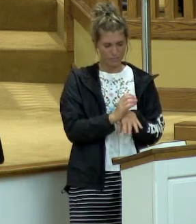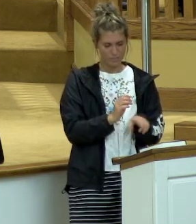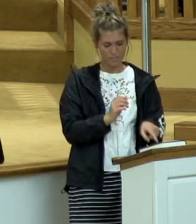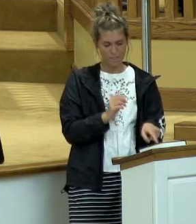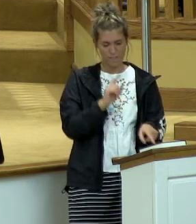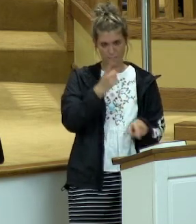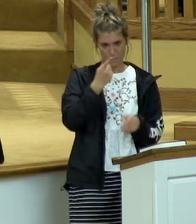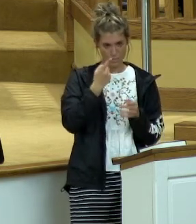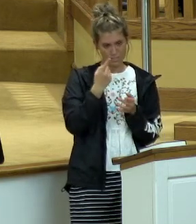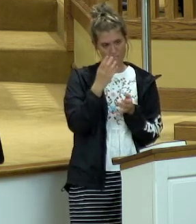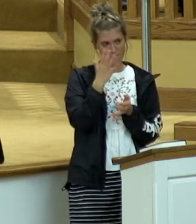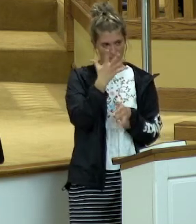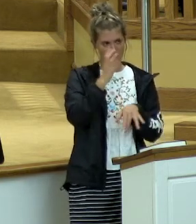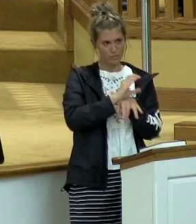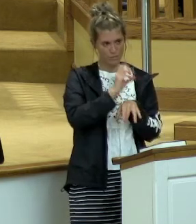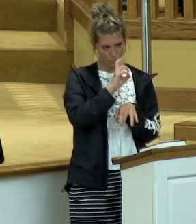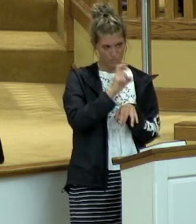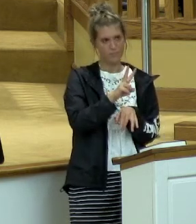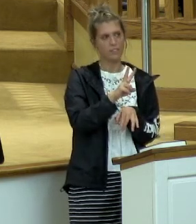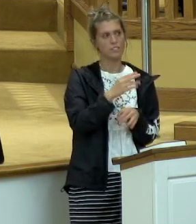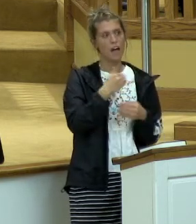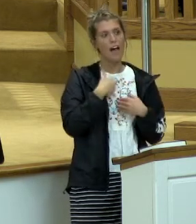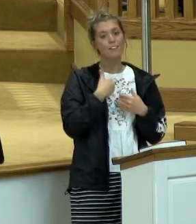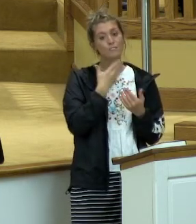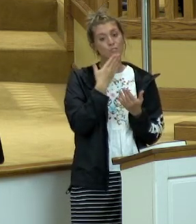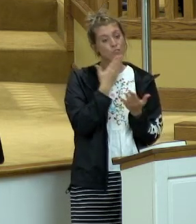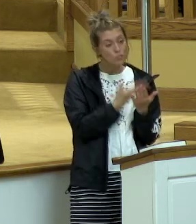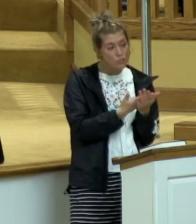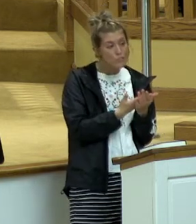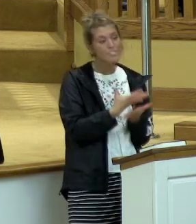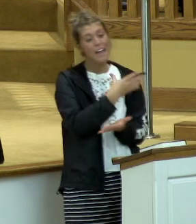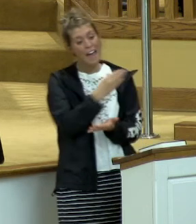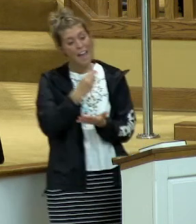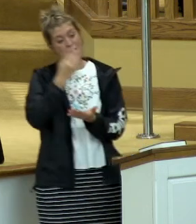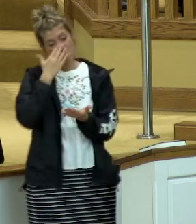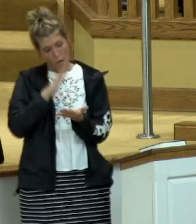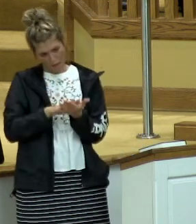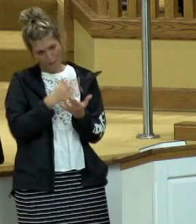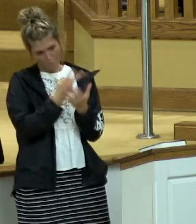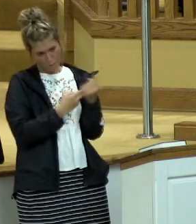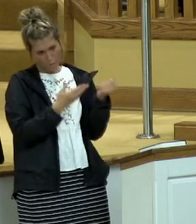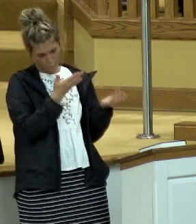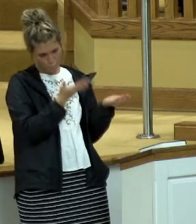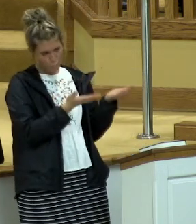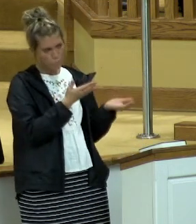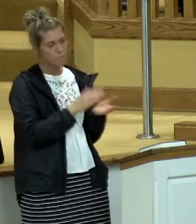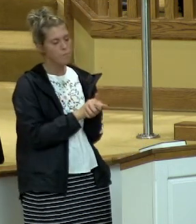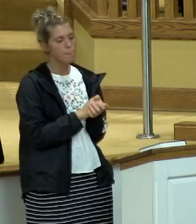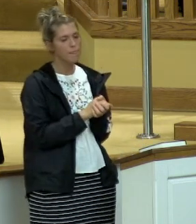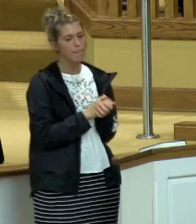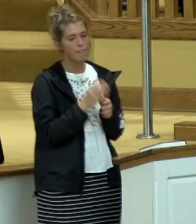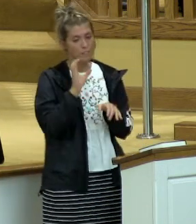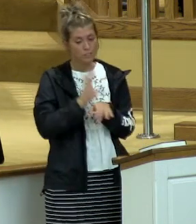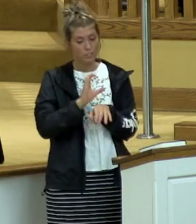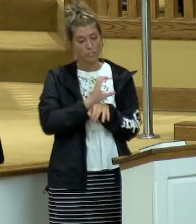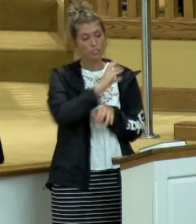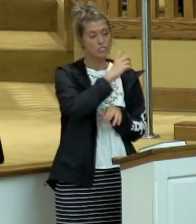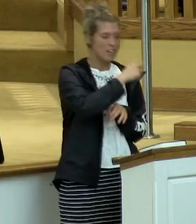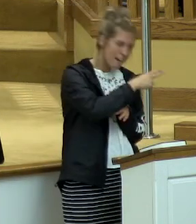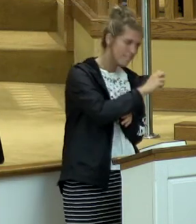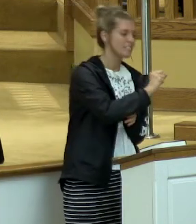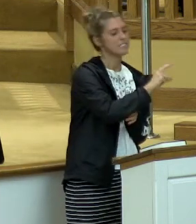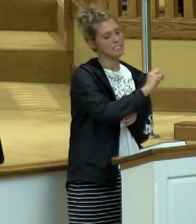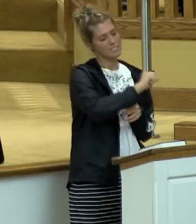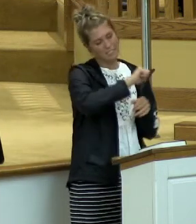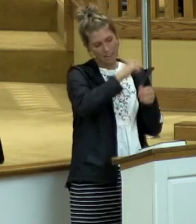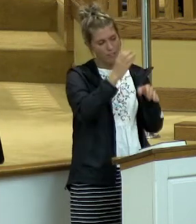through, the first five churches had good and bad said about them. The church of Ephesus,